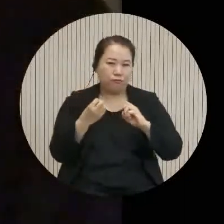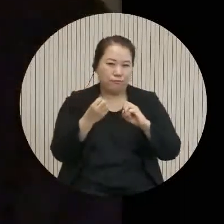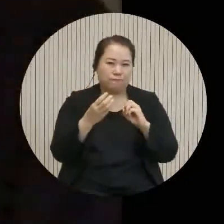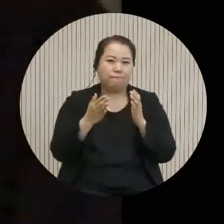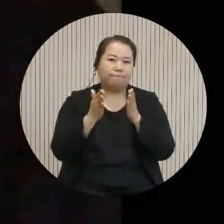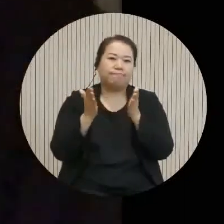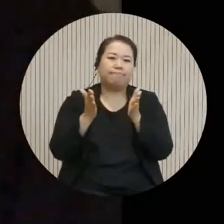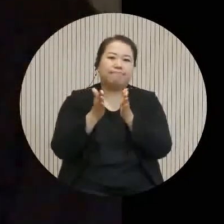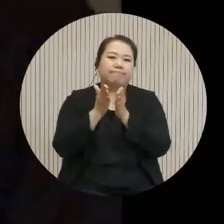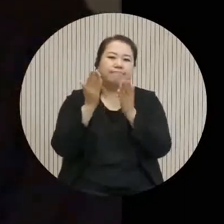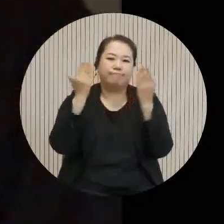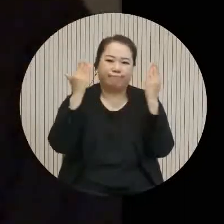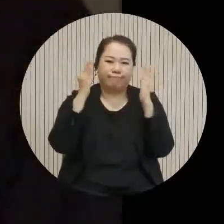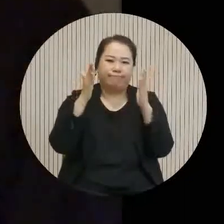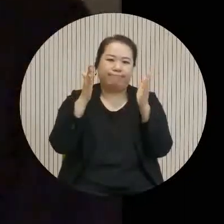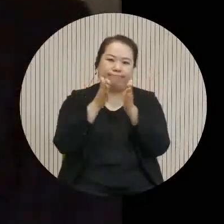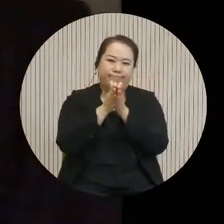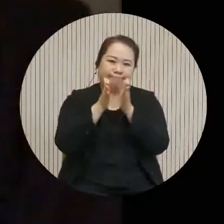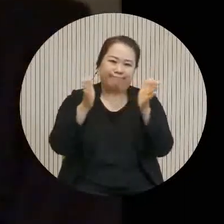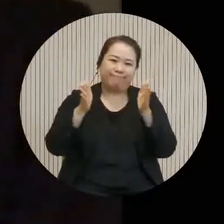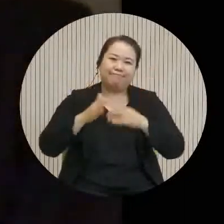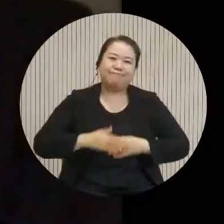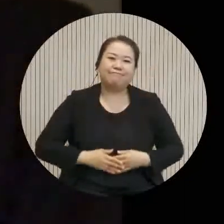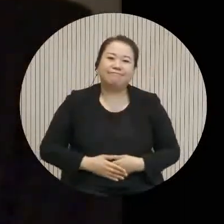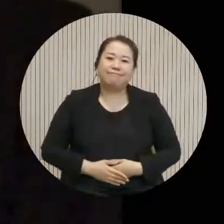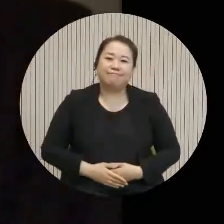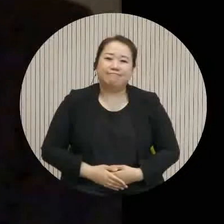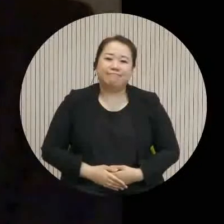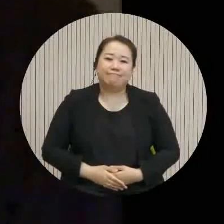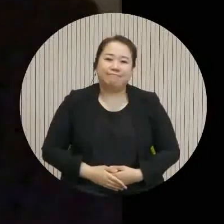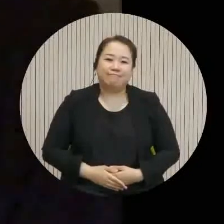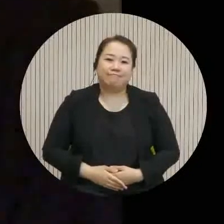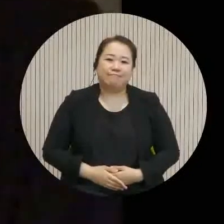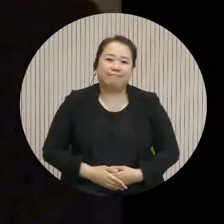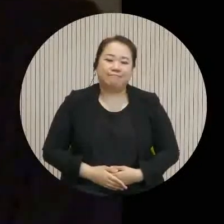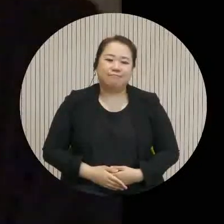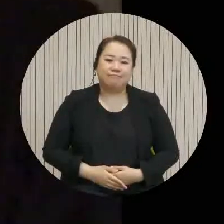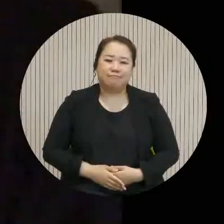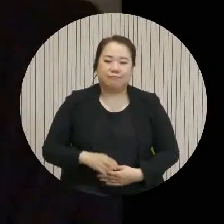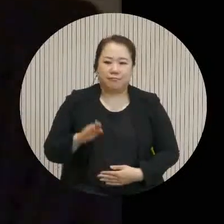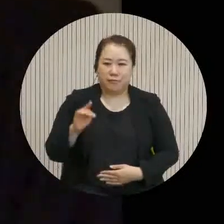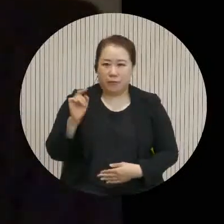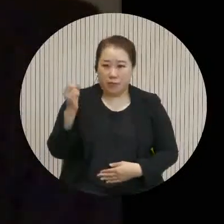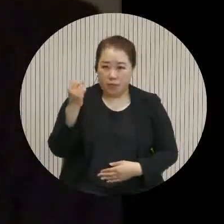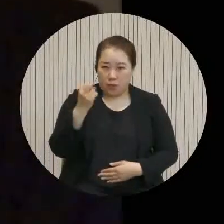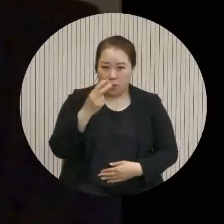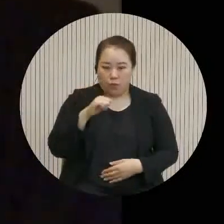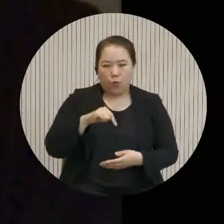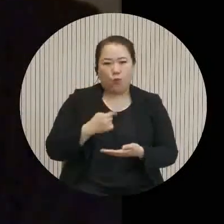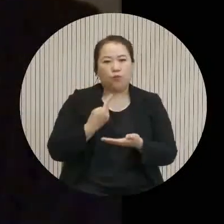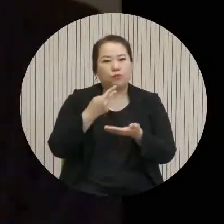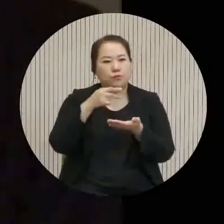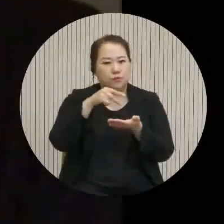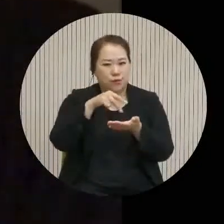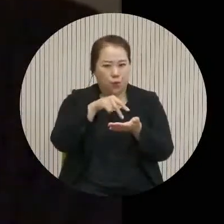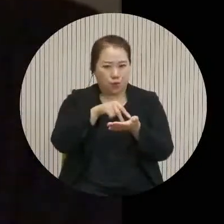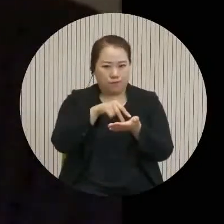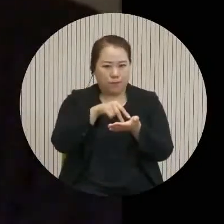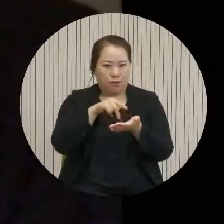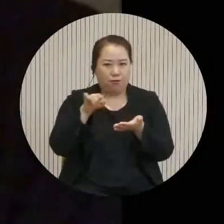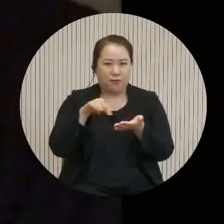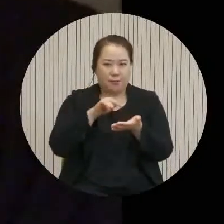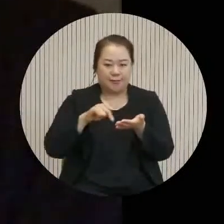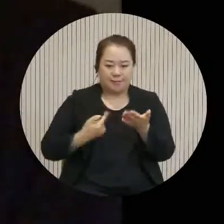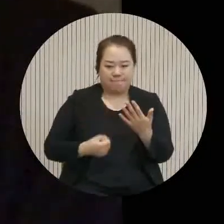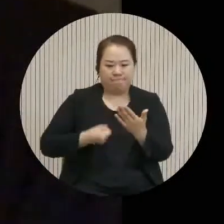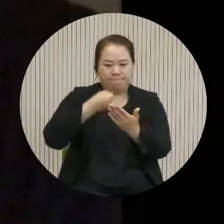reading was called guided self-selected reading. they would read lots and lots and lots